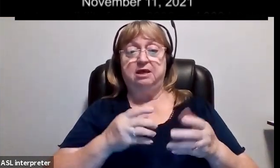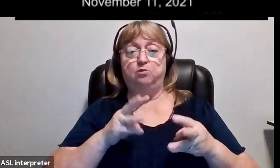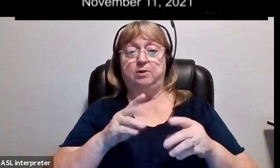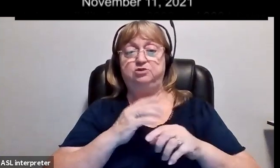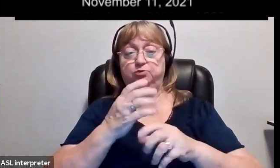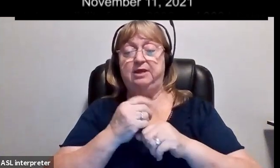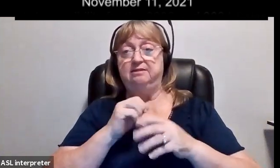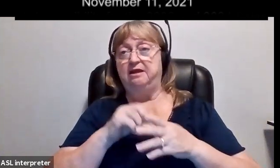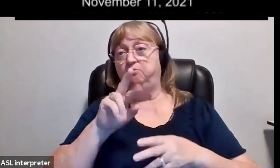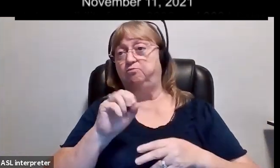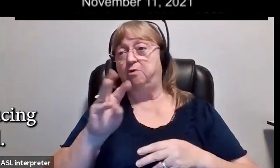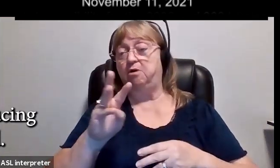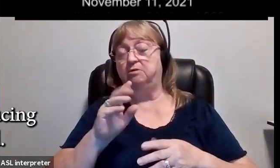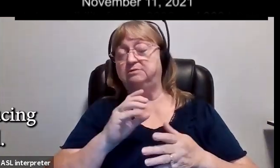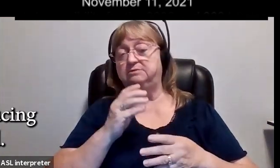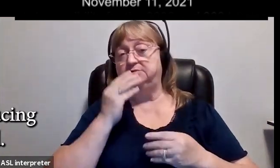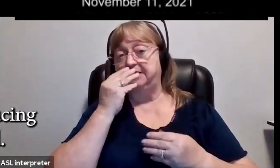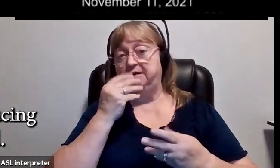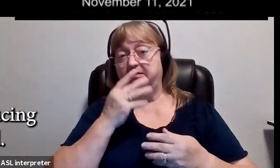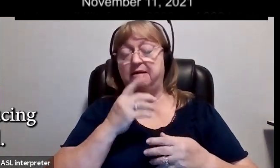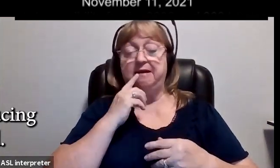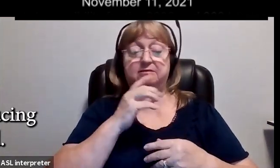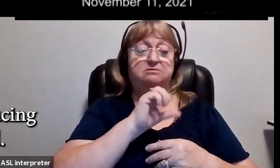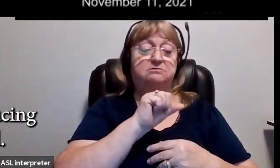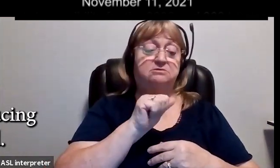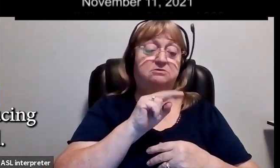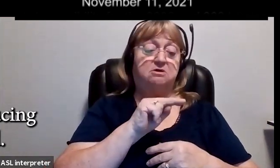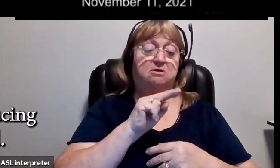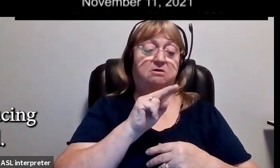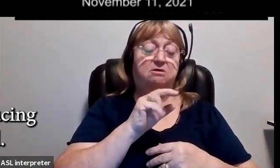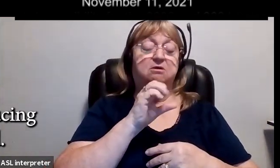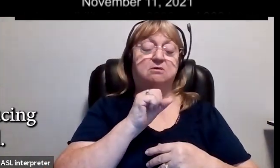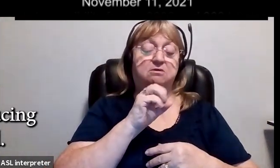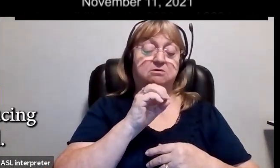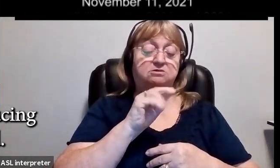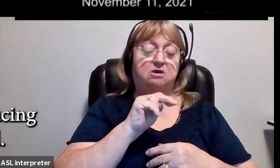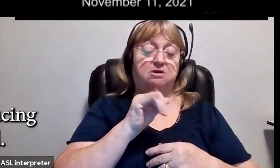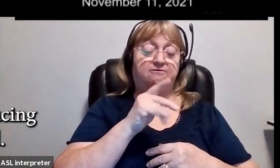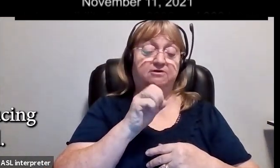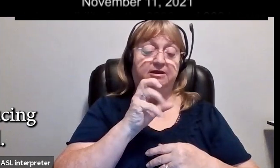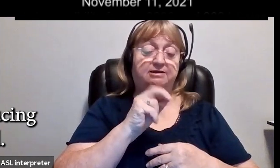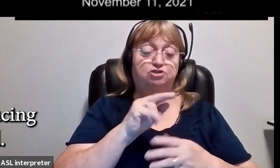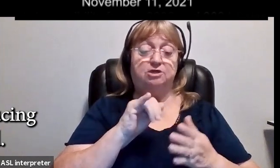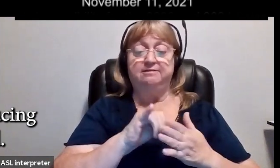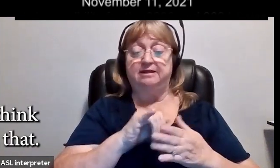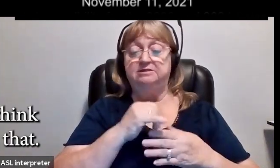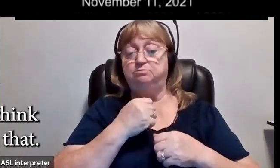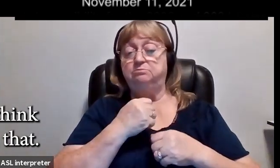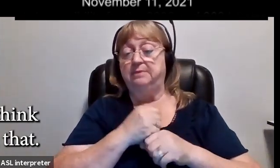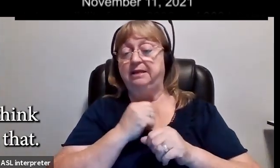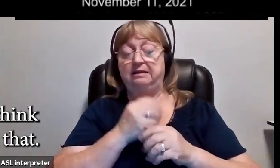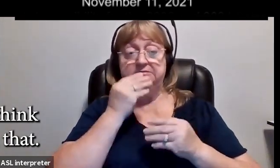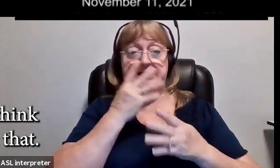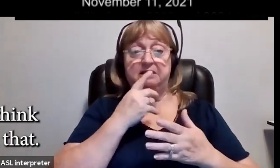data. And also sonification, which is producing data that is interpreted by sound.